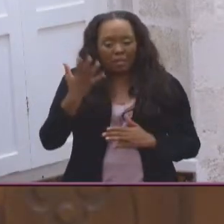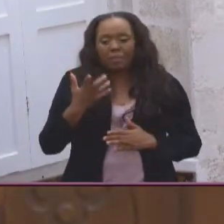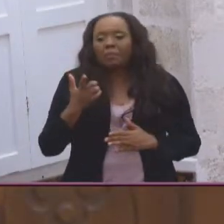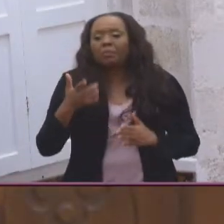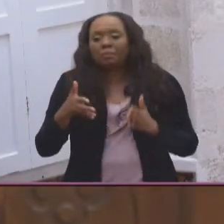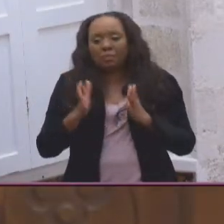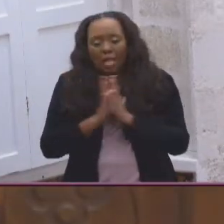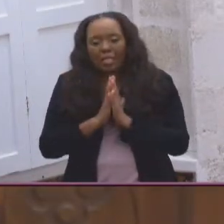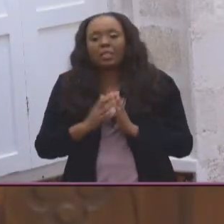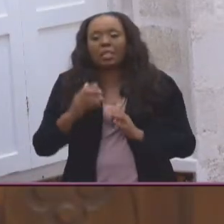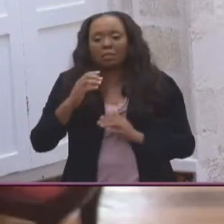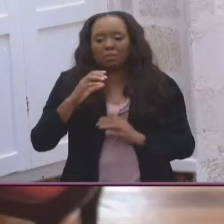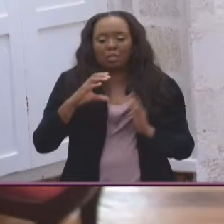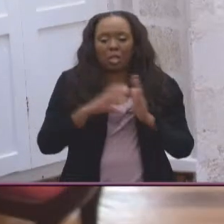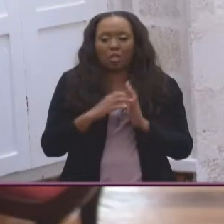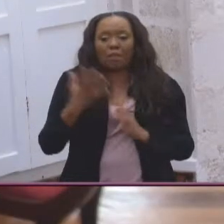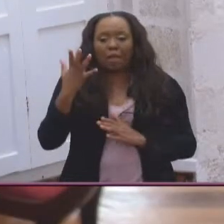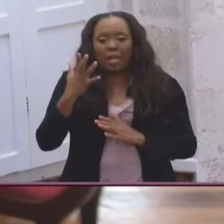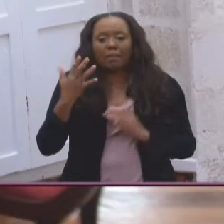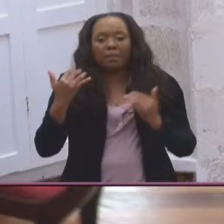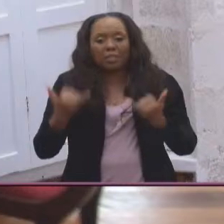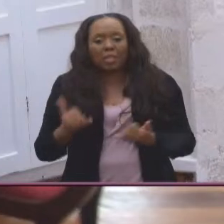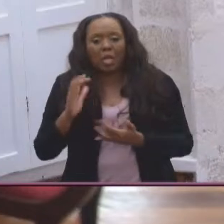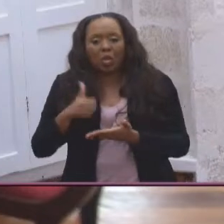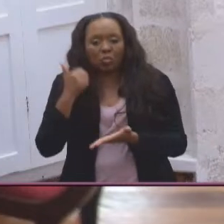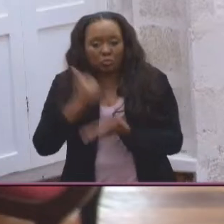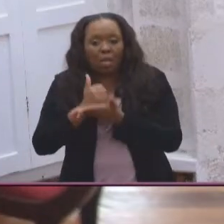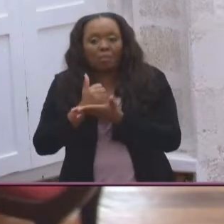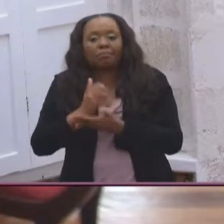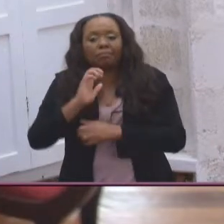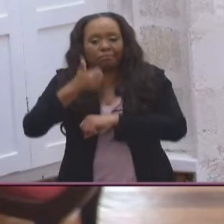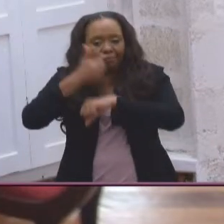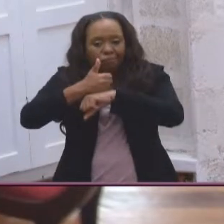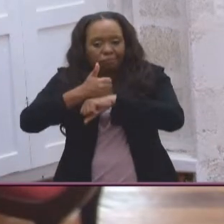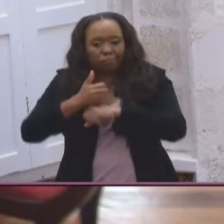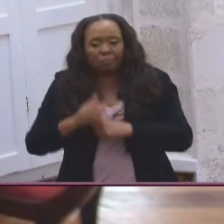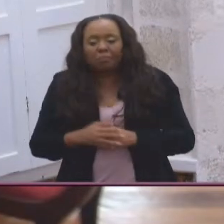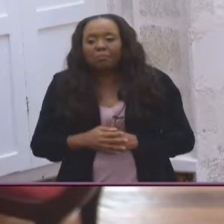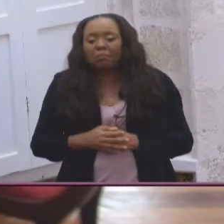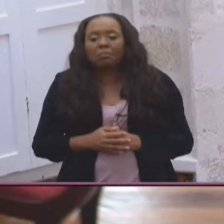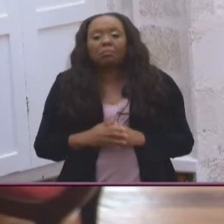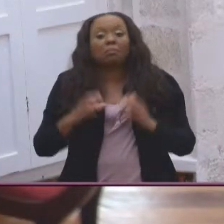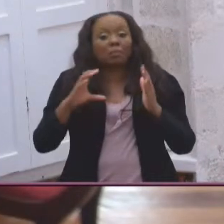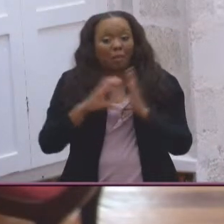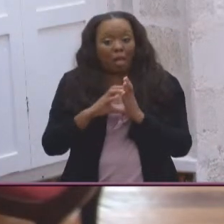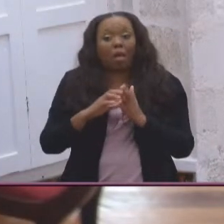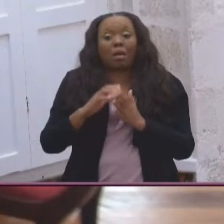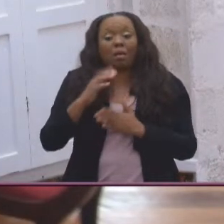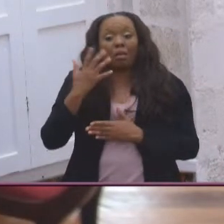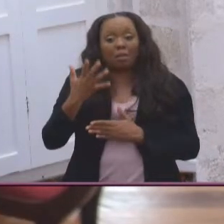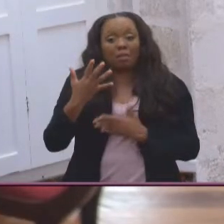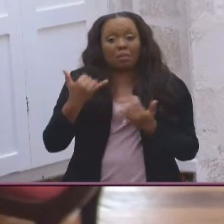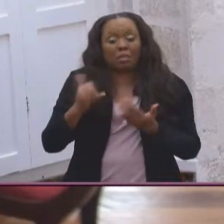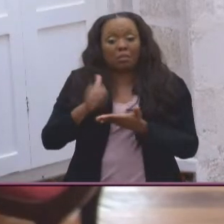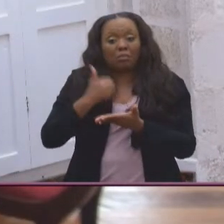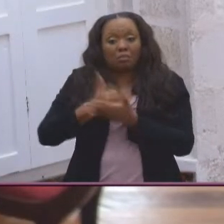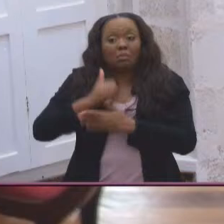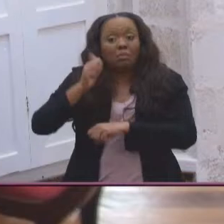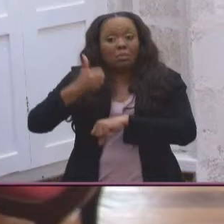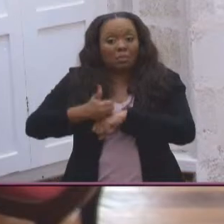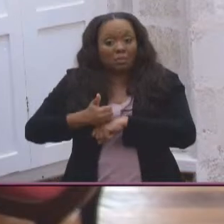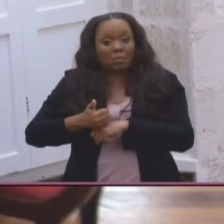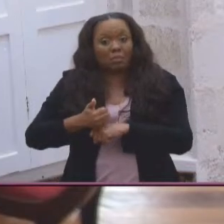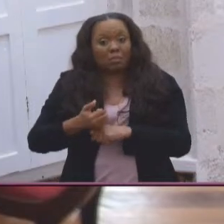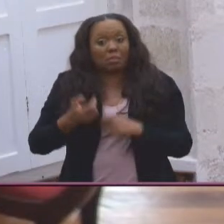5 stand part. The question is that clause 5 do now stand part. Will all honourable senators